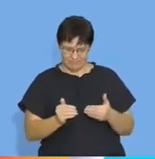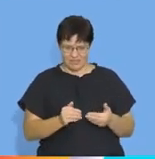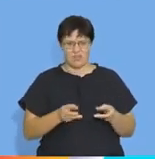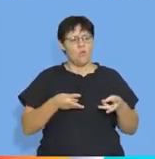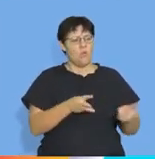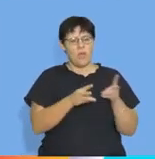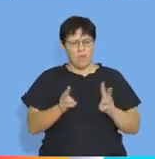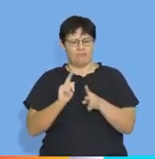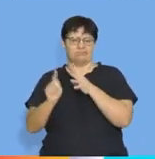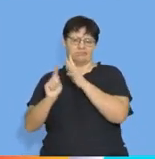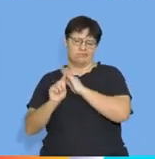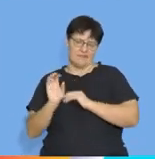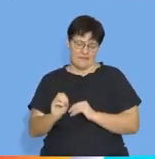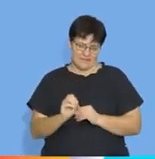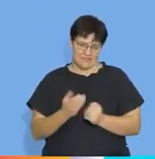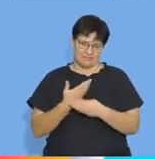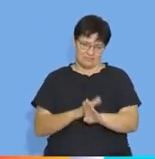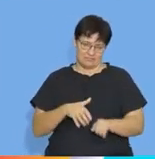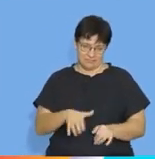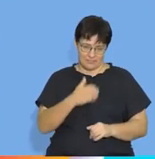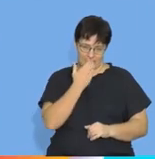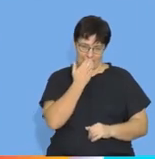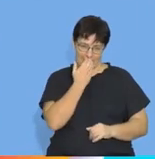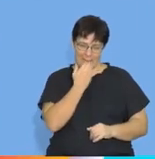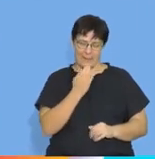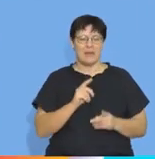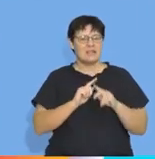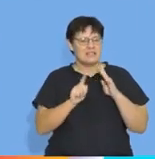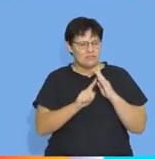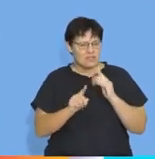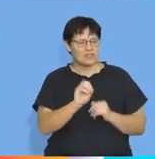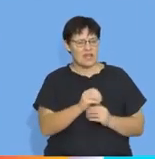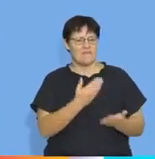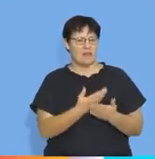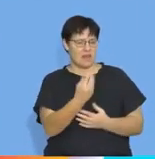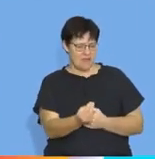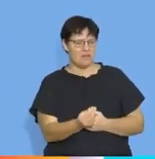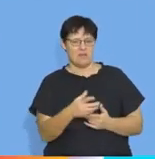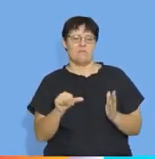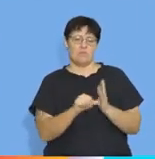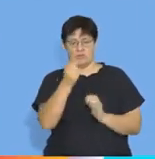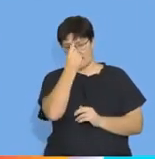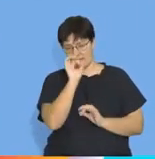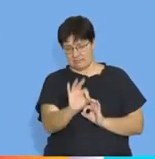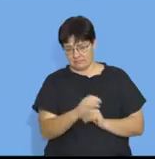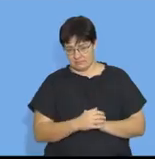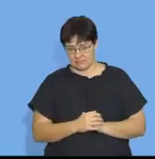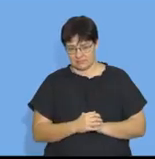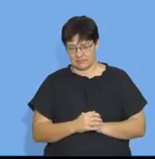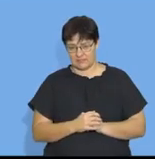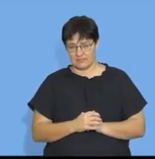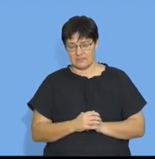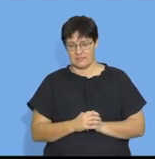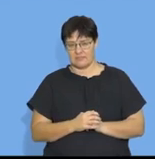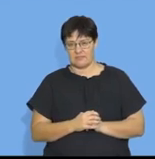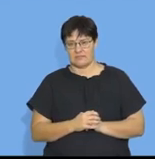of choosing contraceptions. It's important that we understand what are the different contraceptions available. Cool.